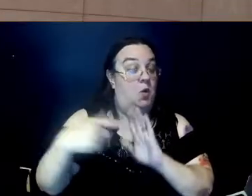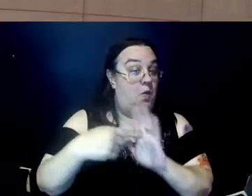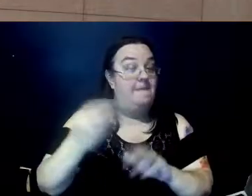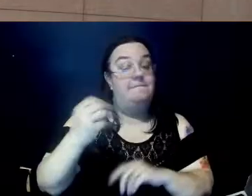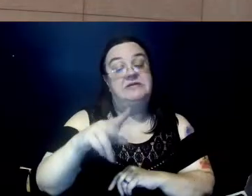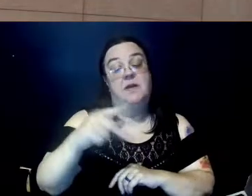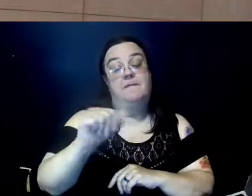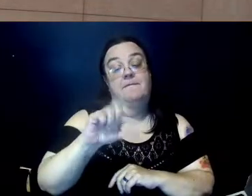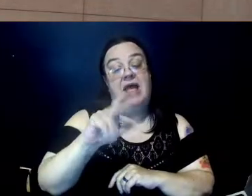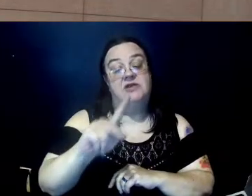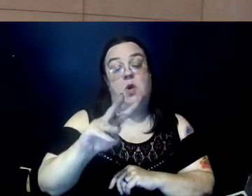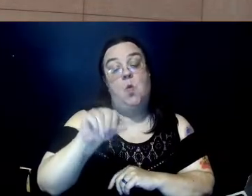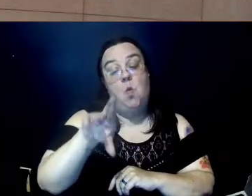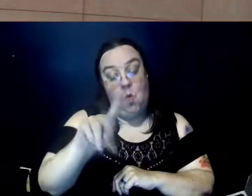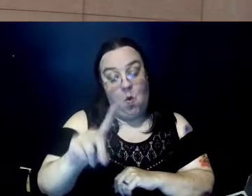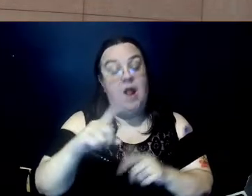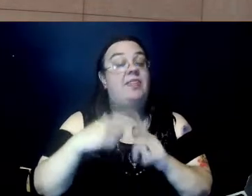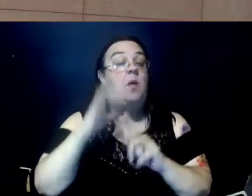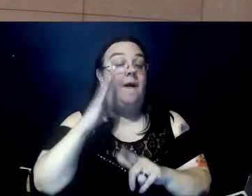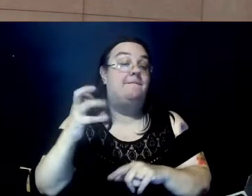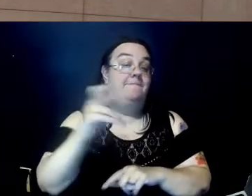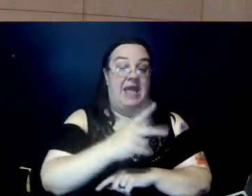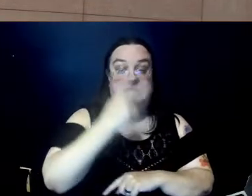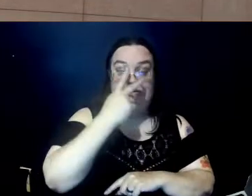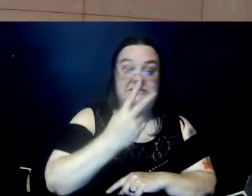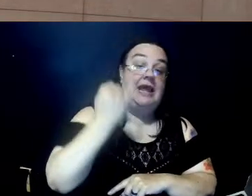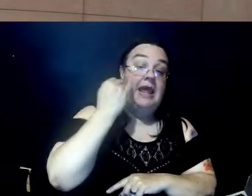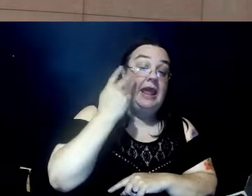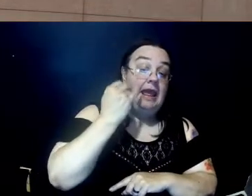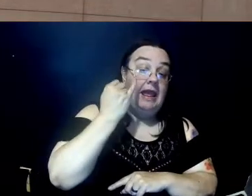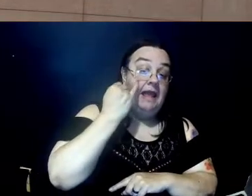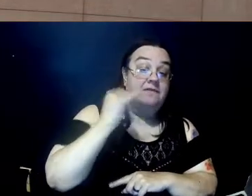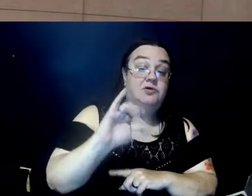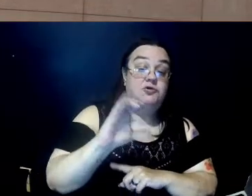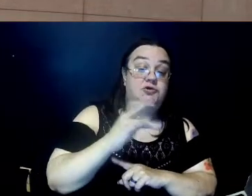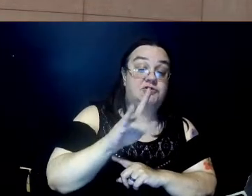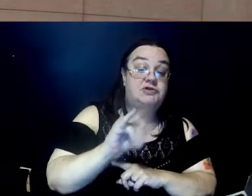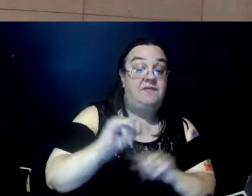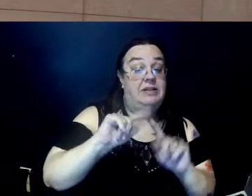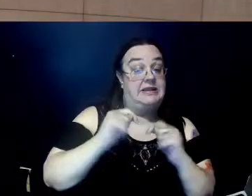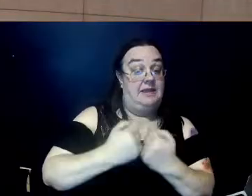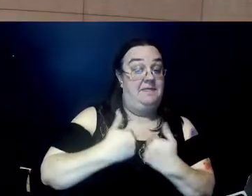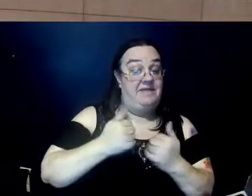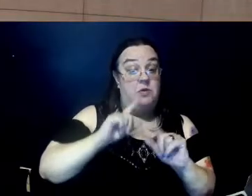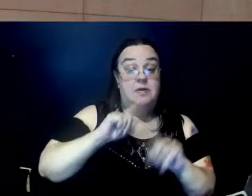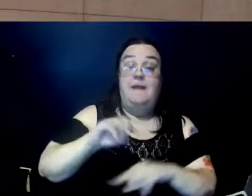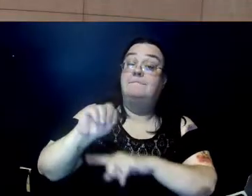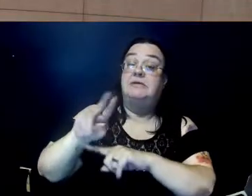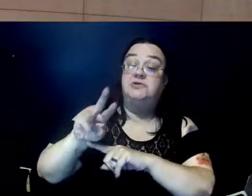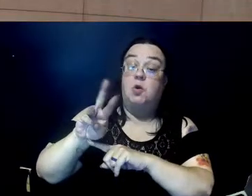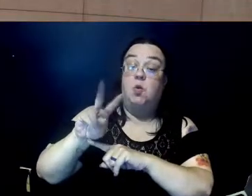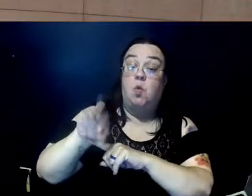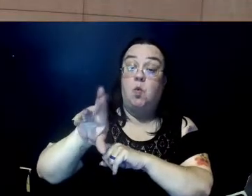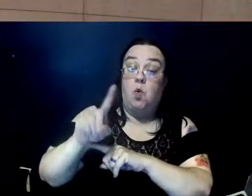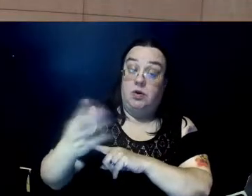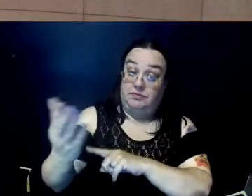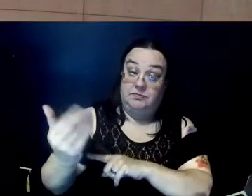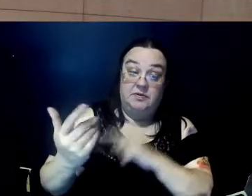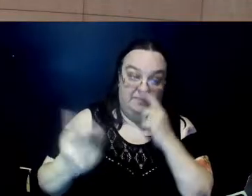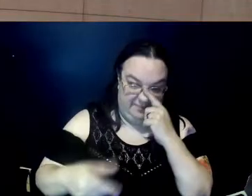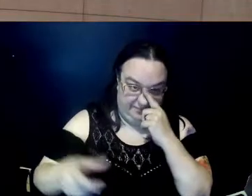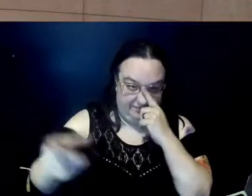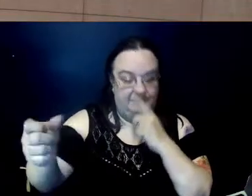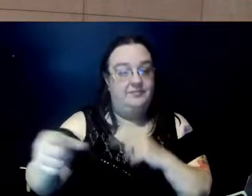then we will come back to see if the Cheverly team has a response. Mr. Ward, go ahead. Yes,